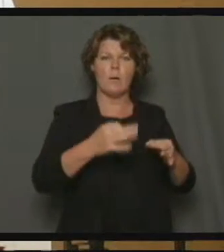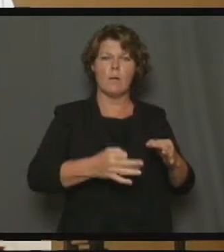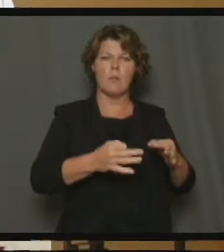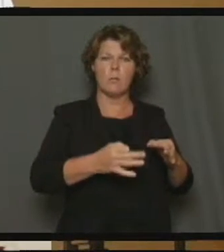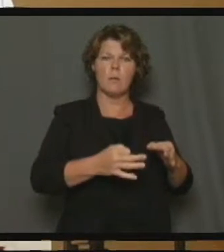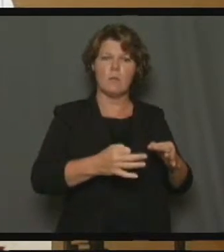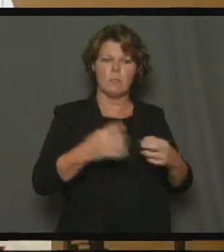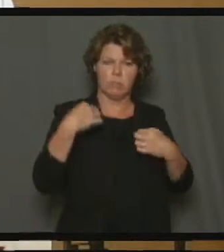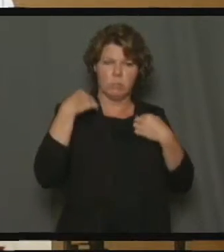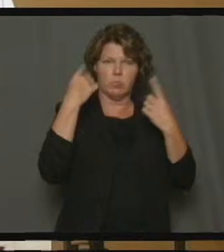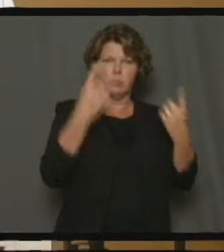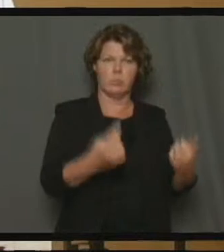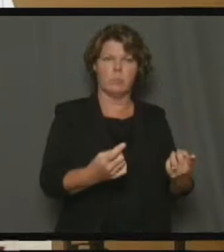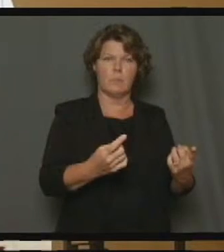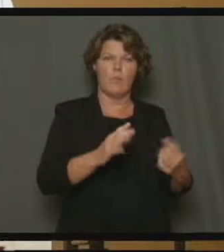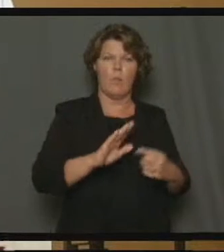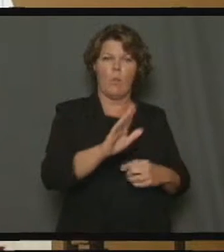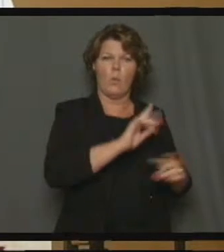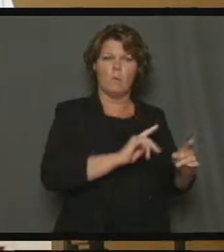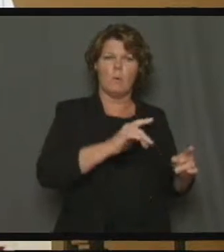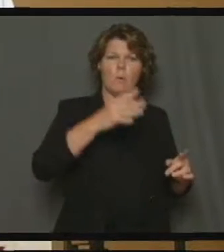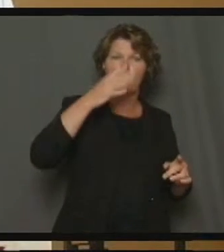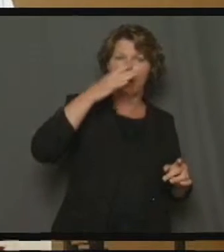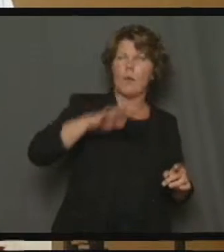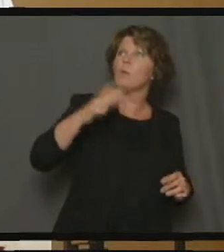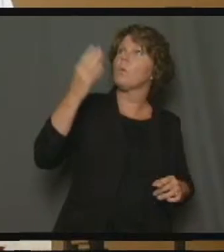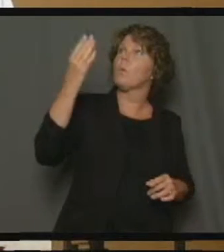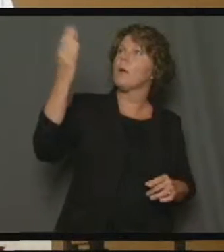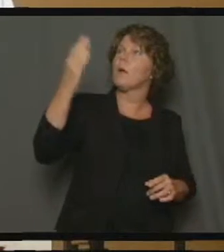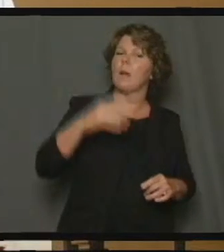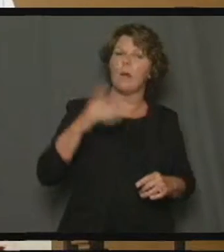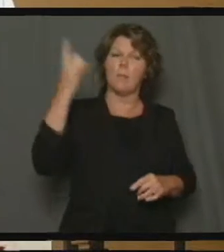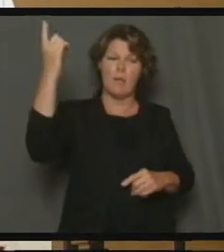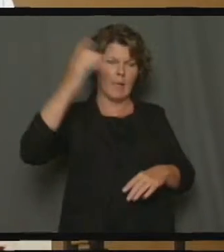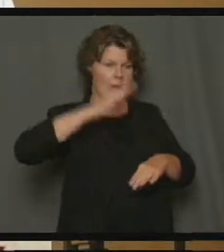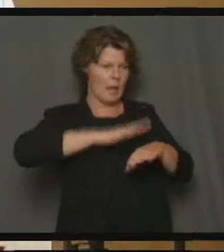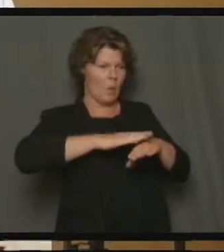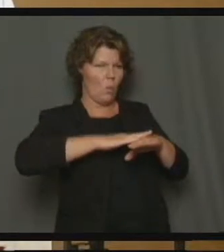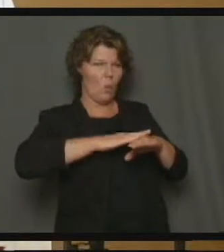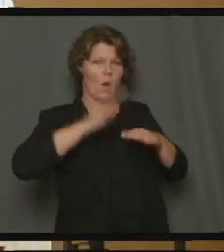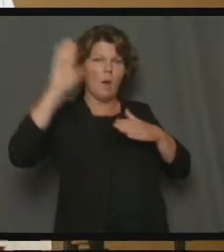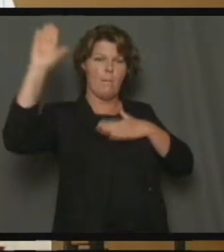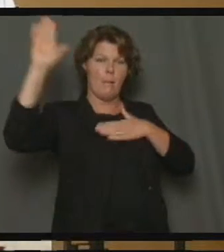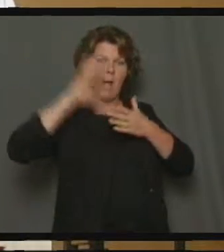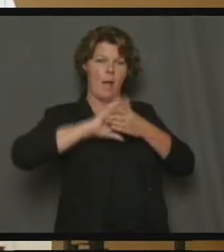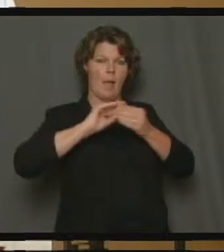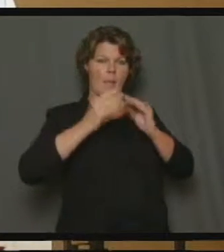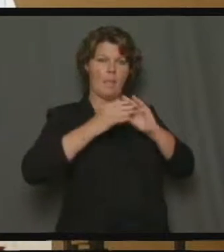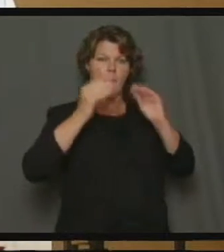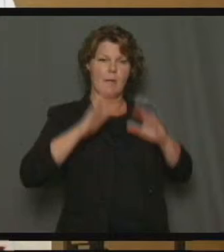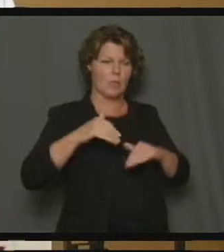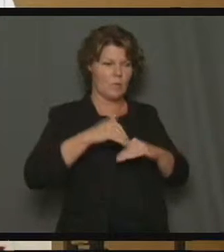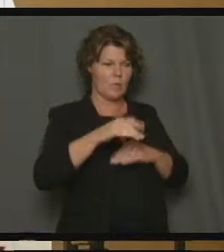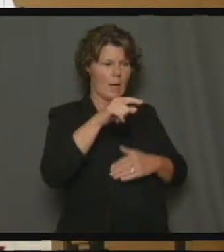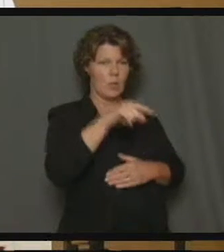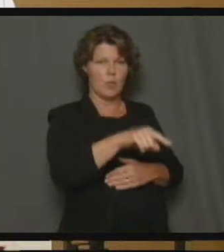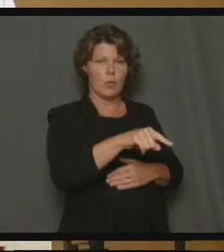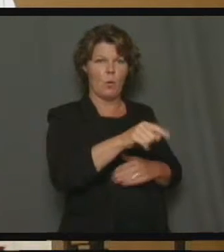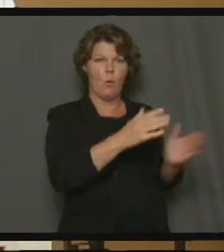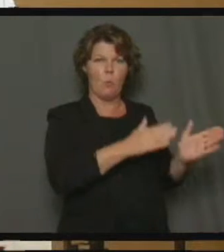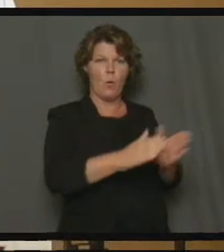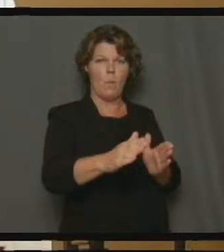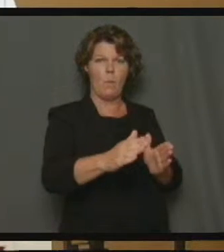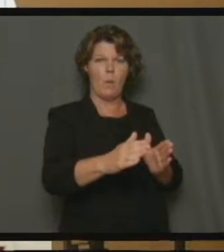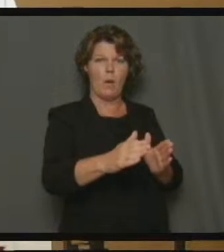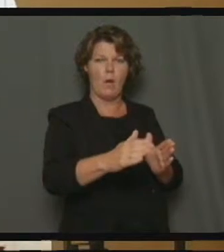turn away from him. He has warned, "Behold, I send my messenger, and I will prepare the way before